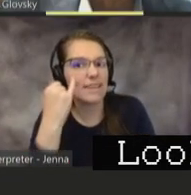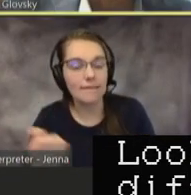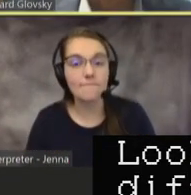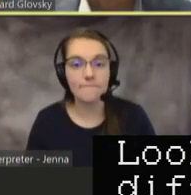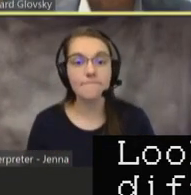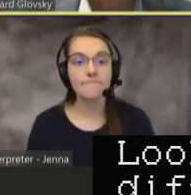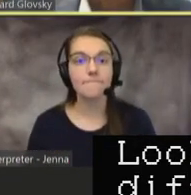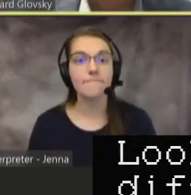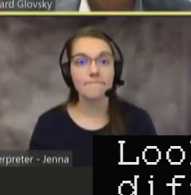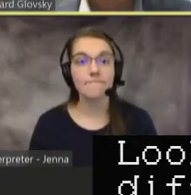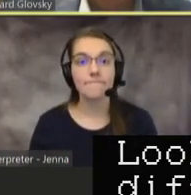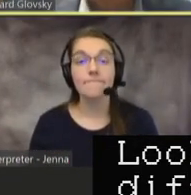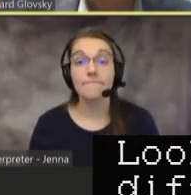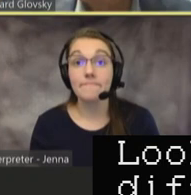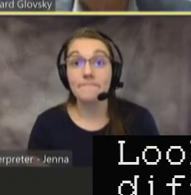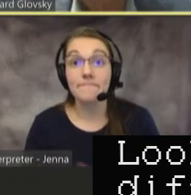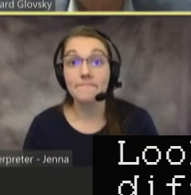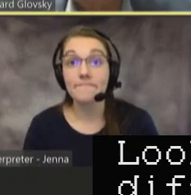Thank you.